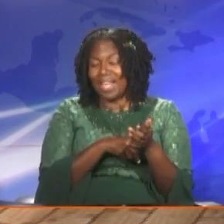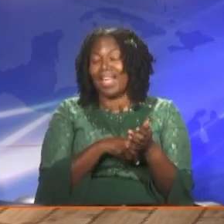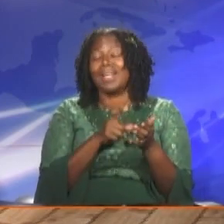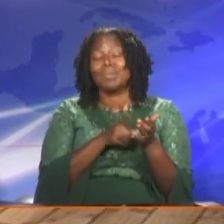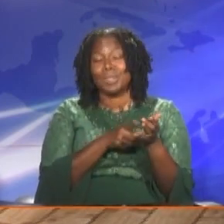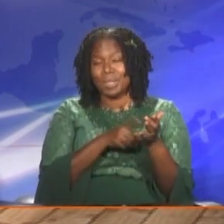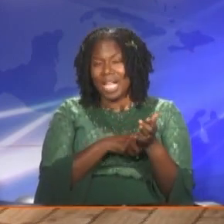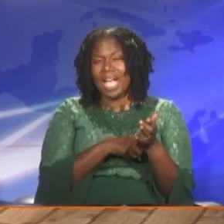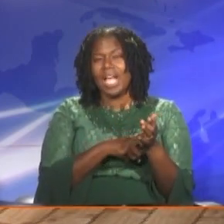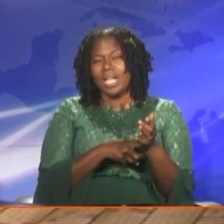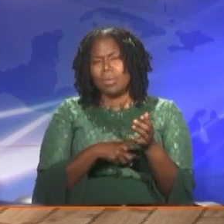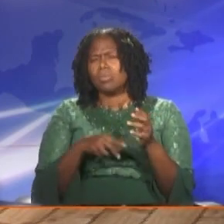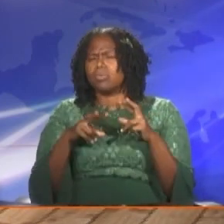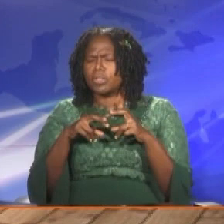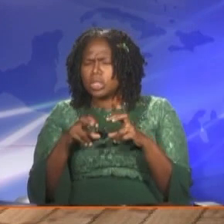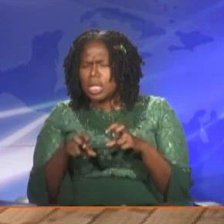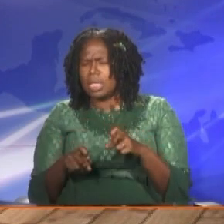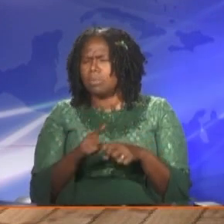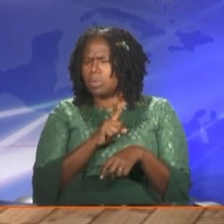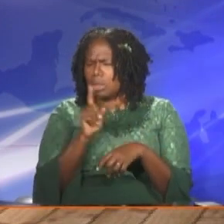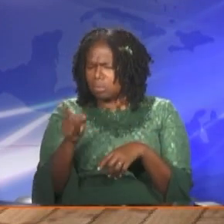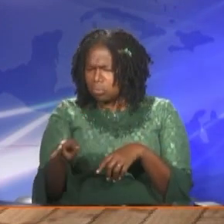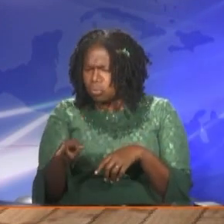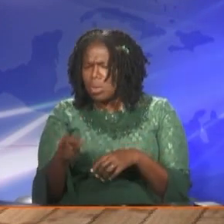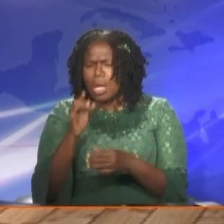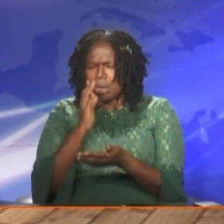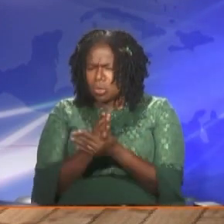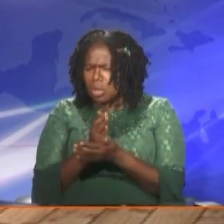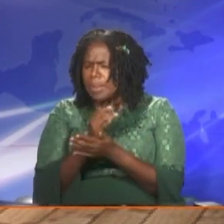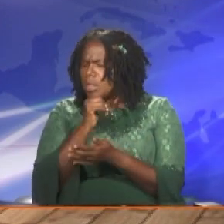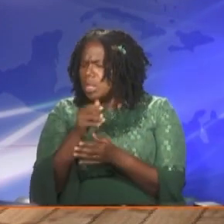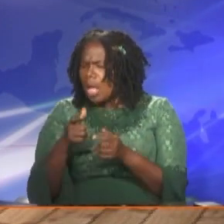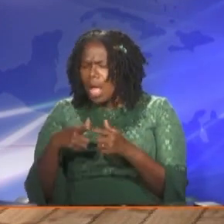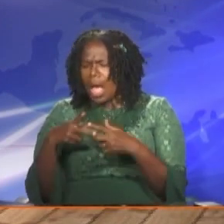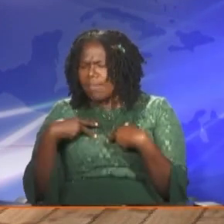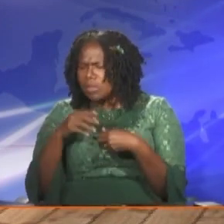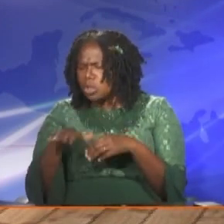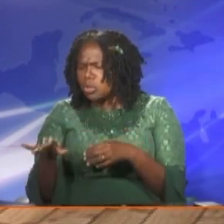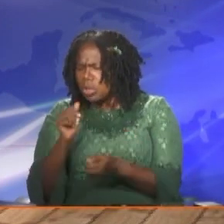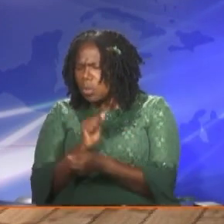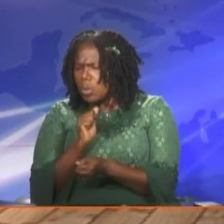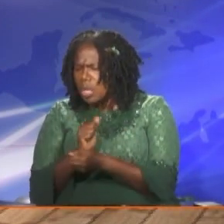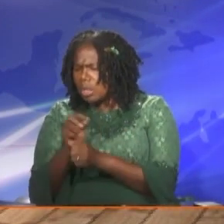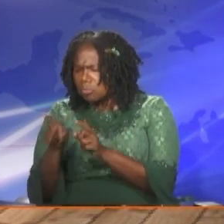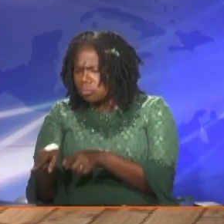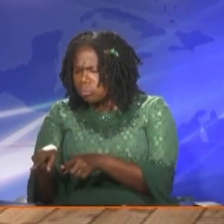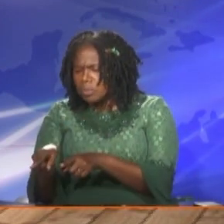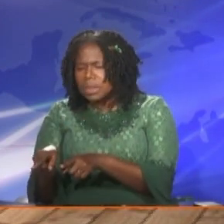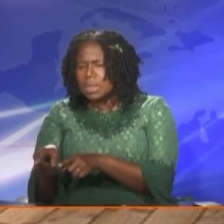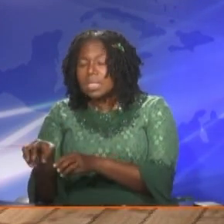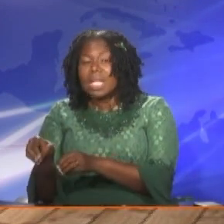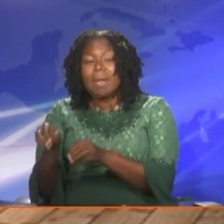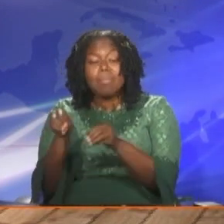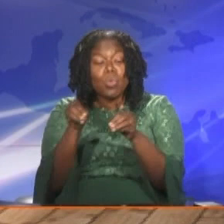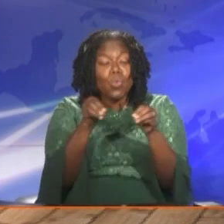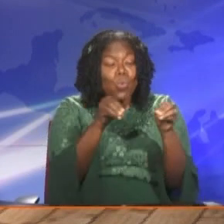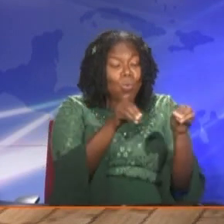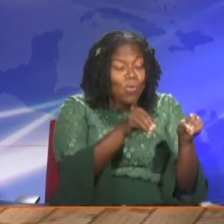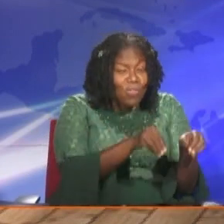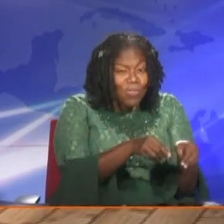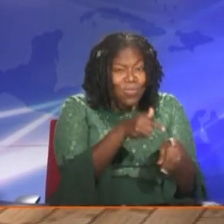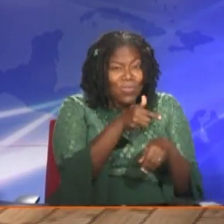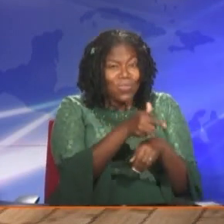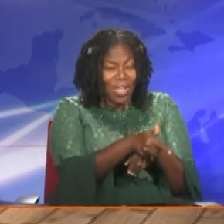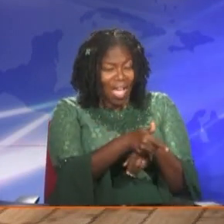the road, and continue in the labor situation. So there must be some sort of follow-up or support services for that